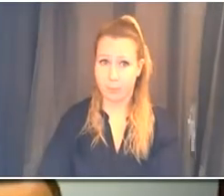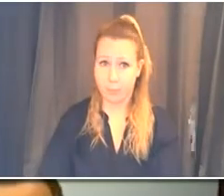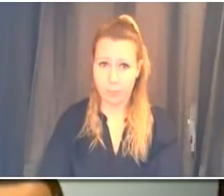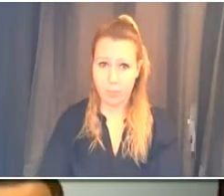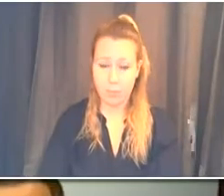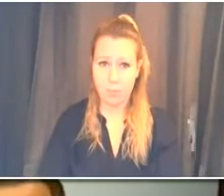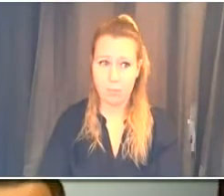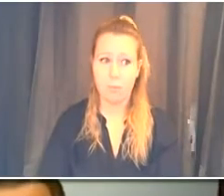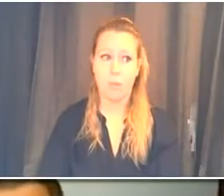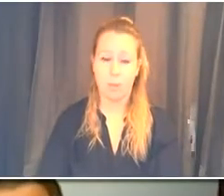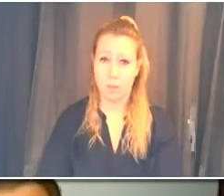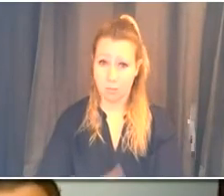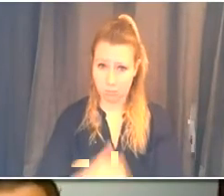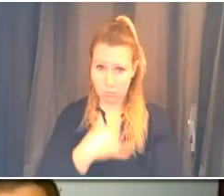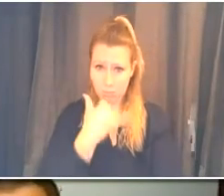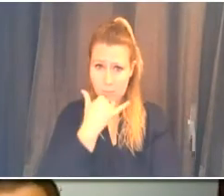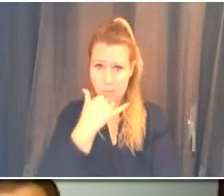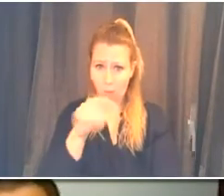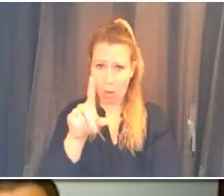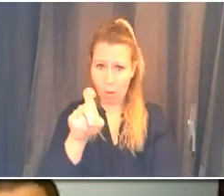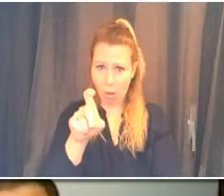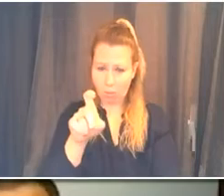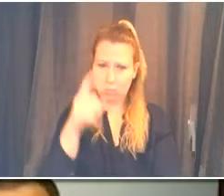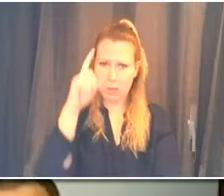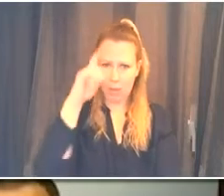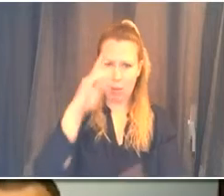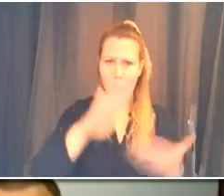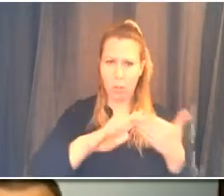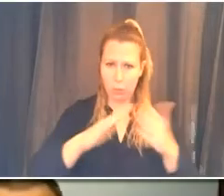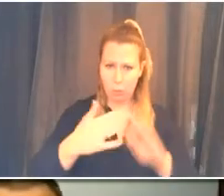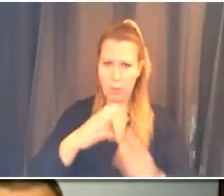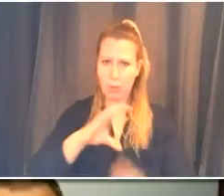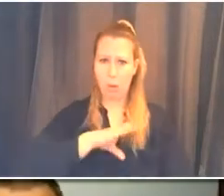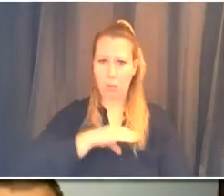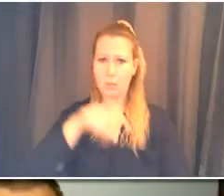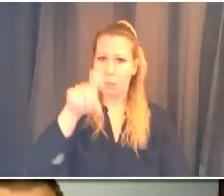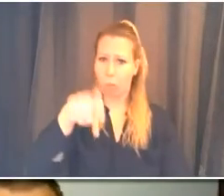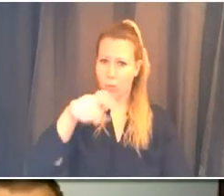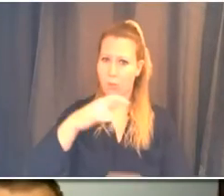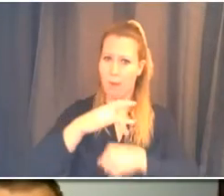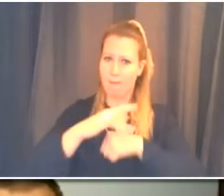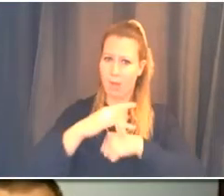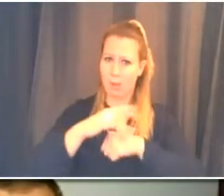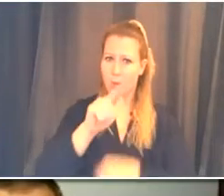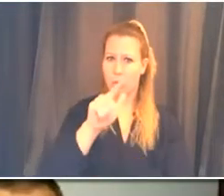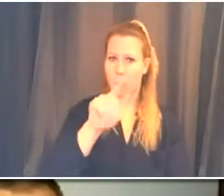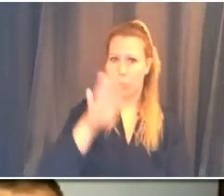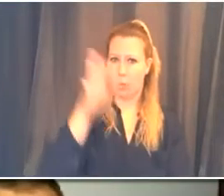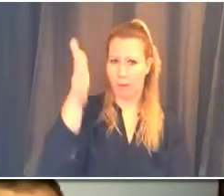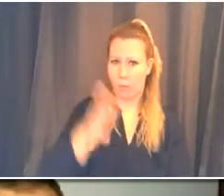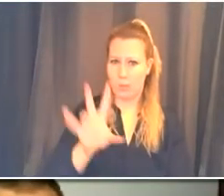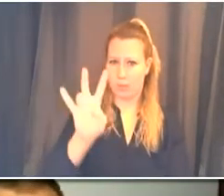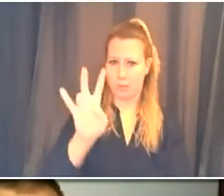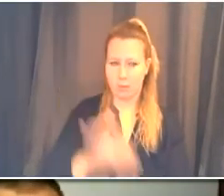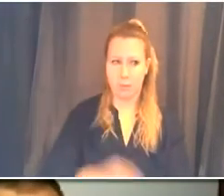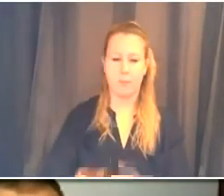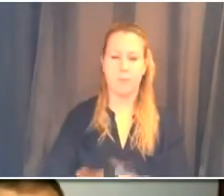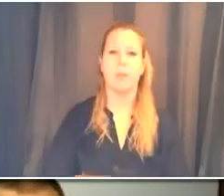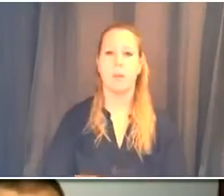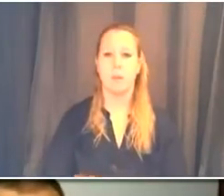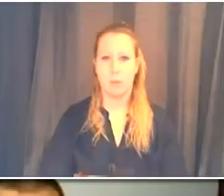to see anyone fall through the cracks and yes in NCO everyone's supposed to be reading their phone 247 I'm supposed to look at my phone